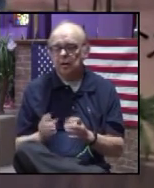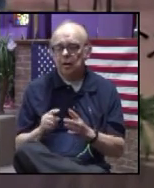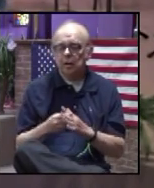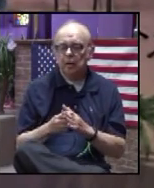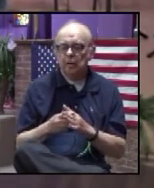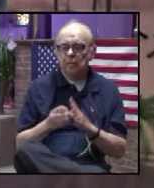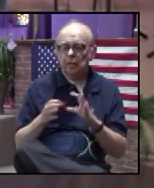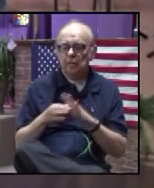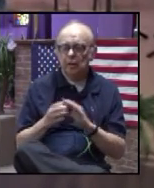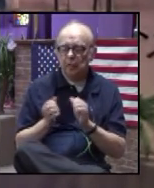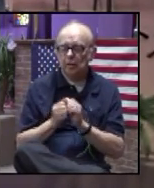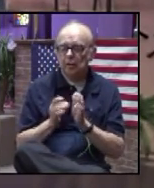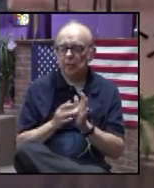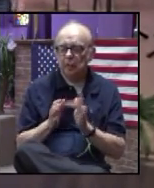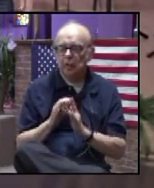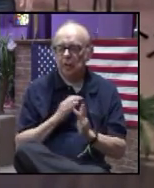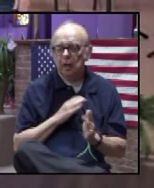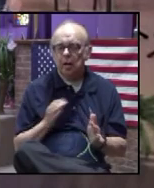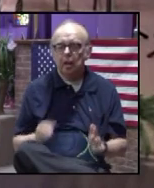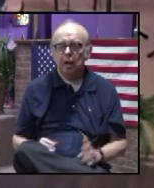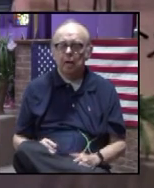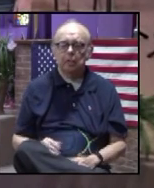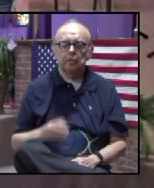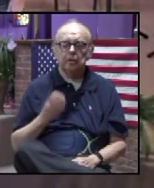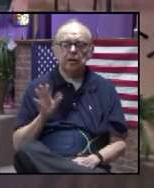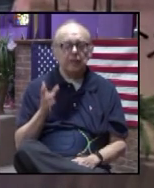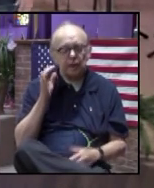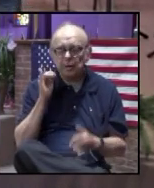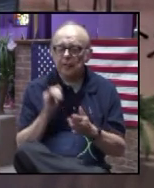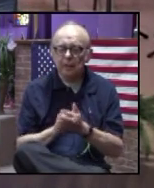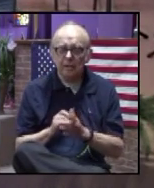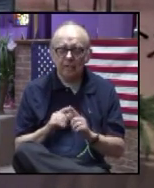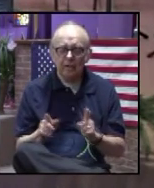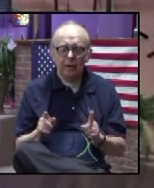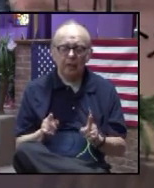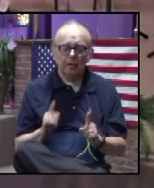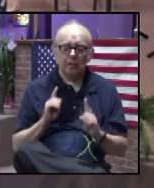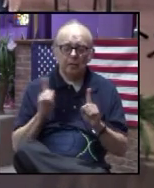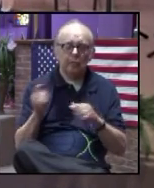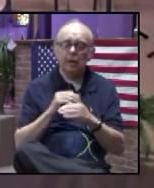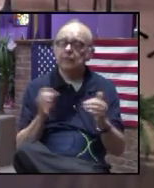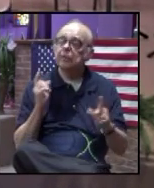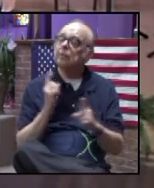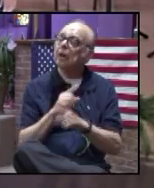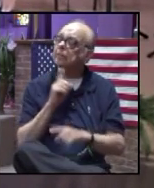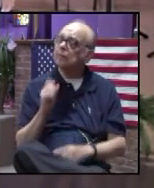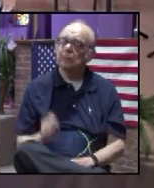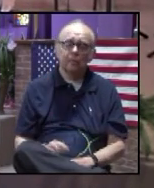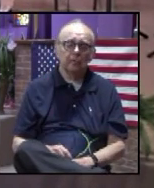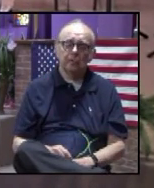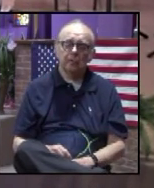a relationship with Jesus Christ? I never heard it. But they're going to heaven, right?